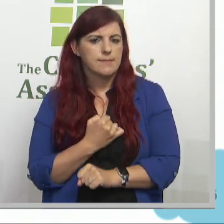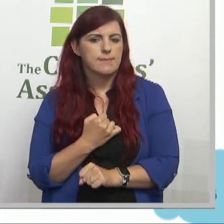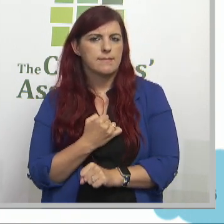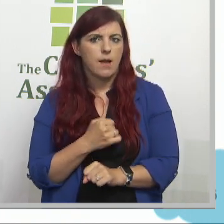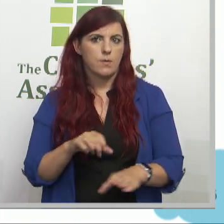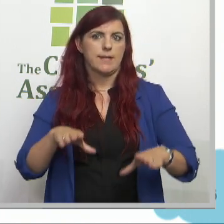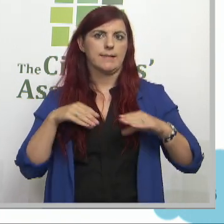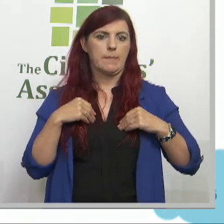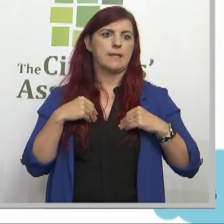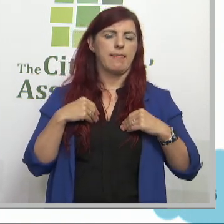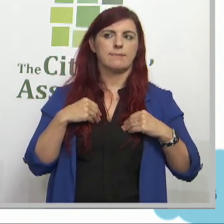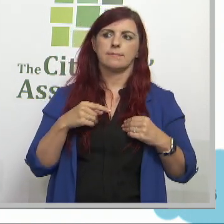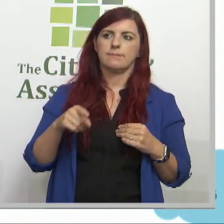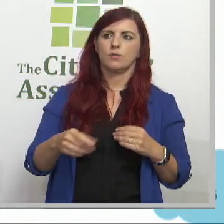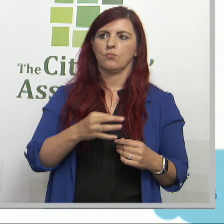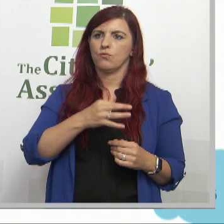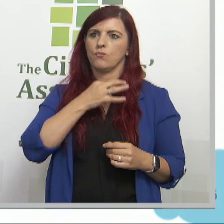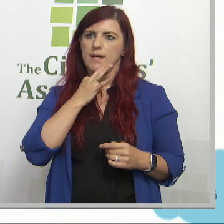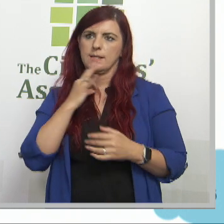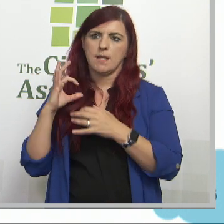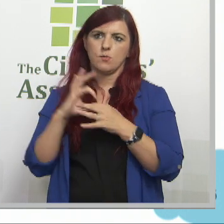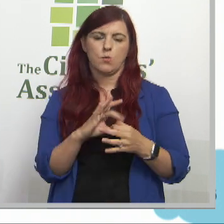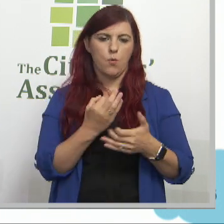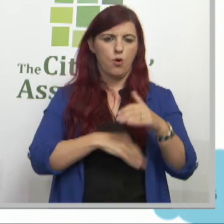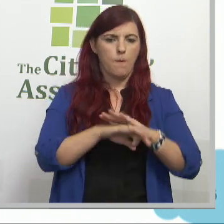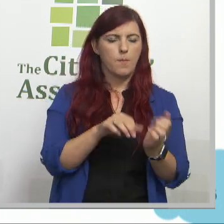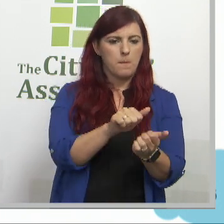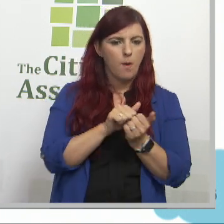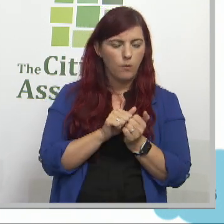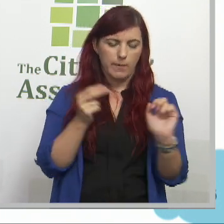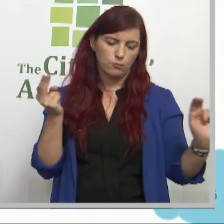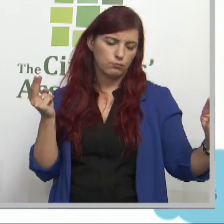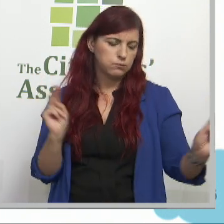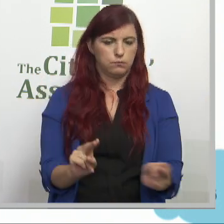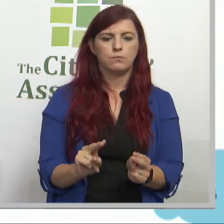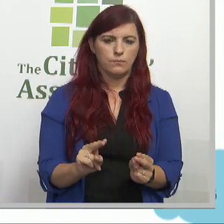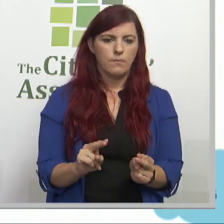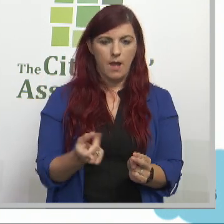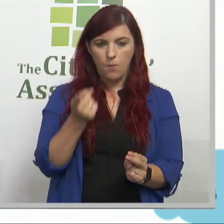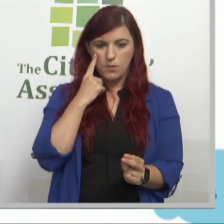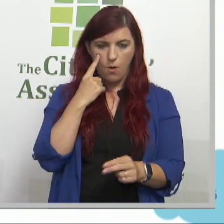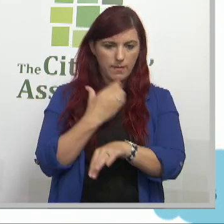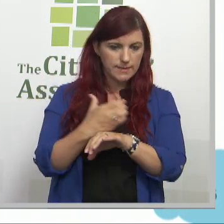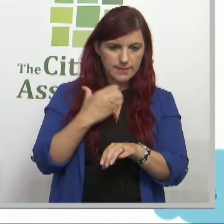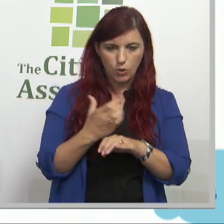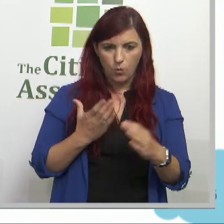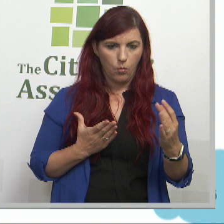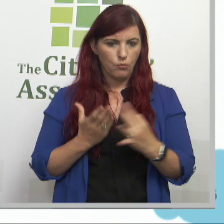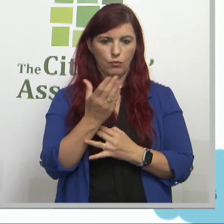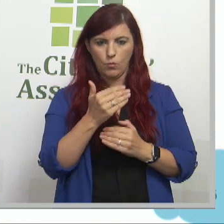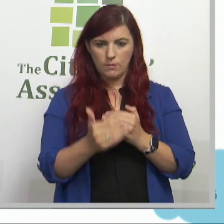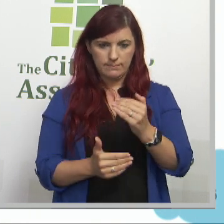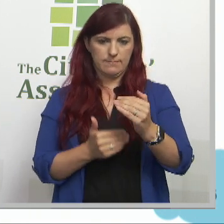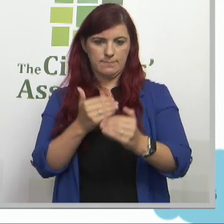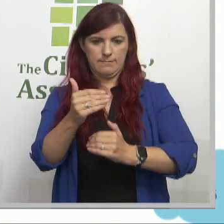time that risks associated with government borrowings had really diminished. And we saw this continue for all the period